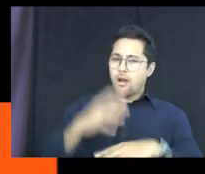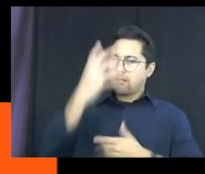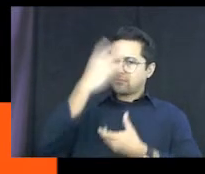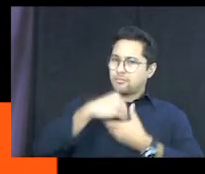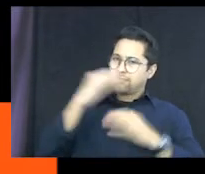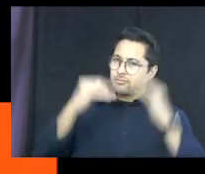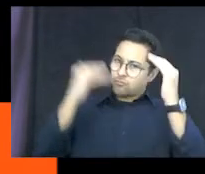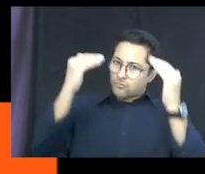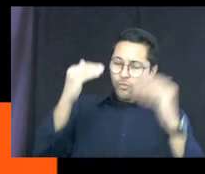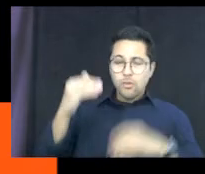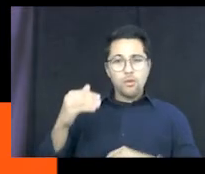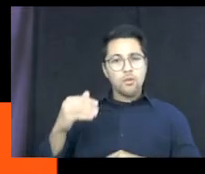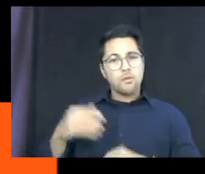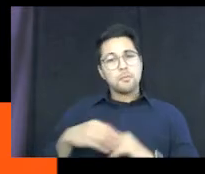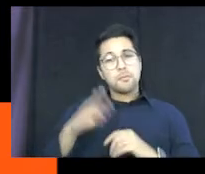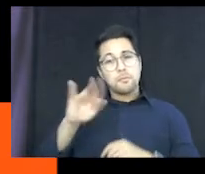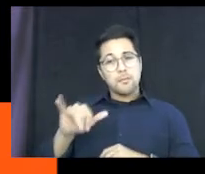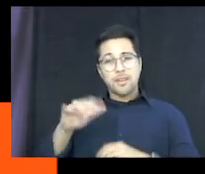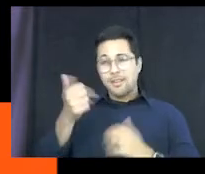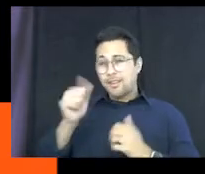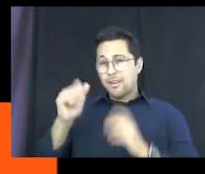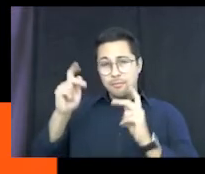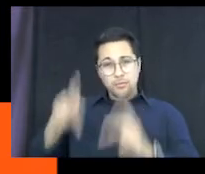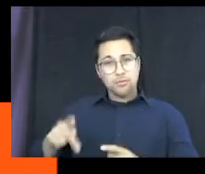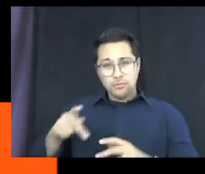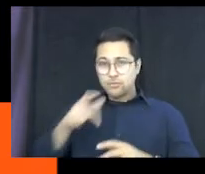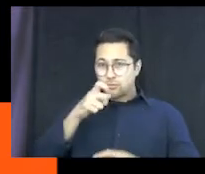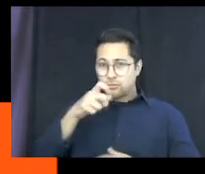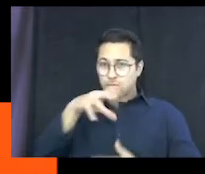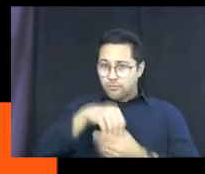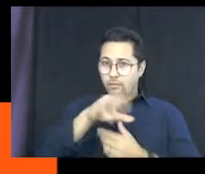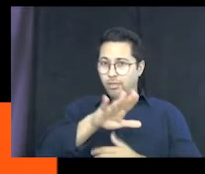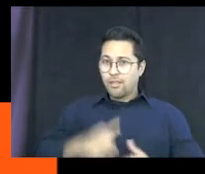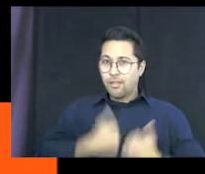by any person who is a part of their life.